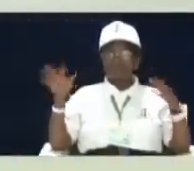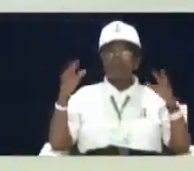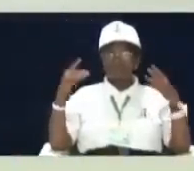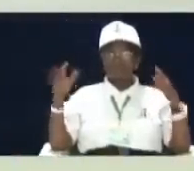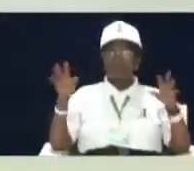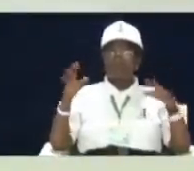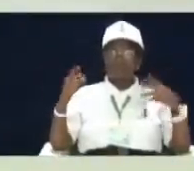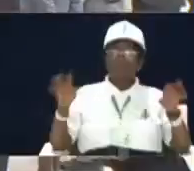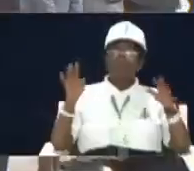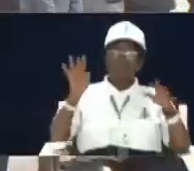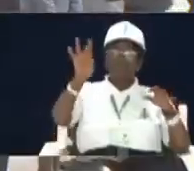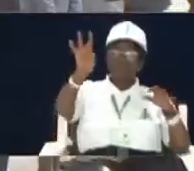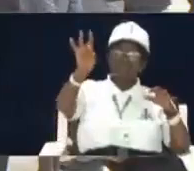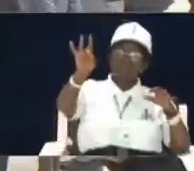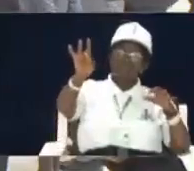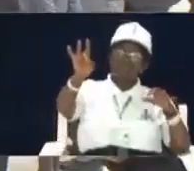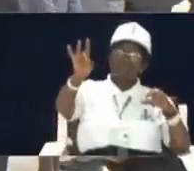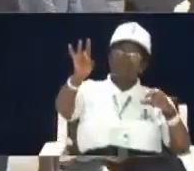8.